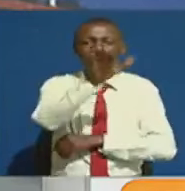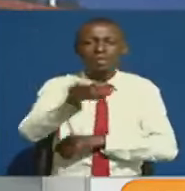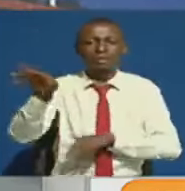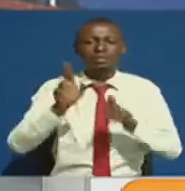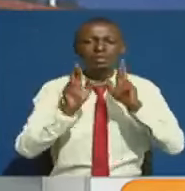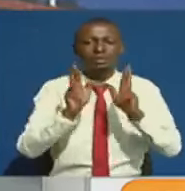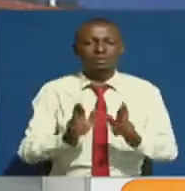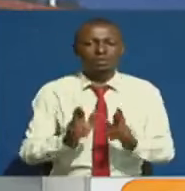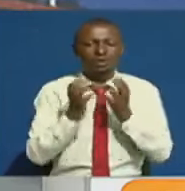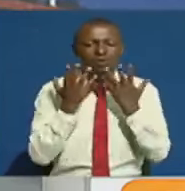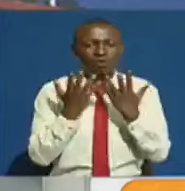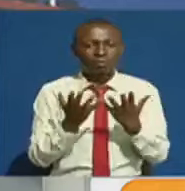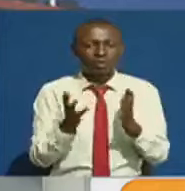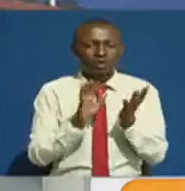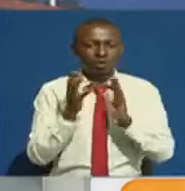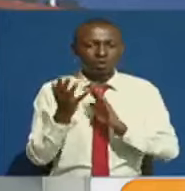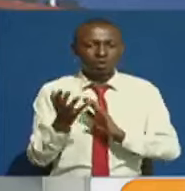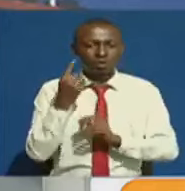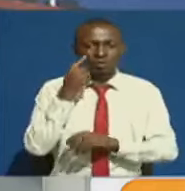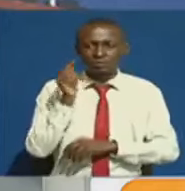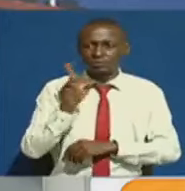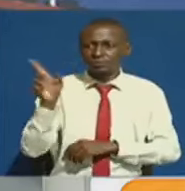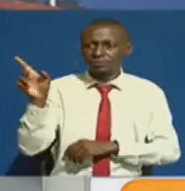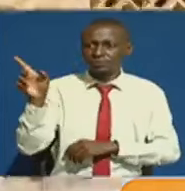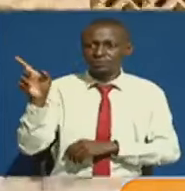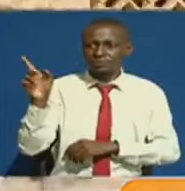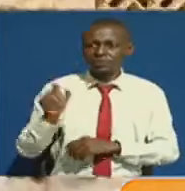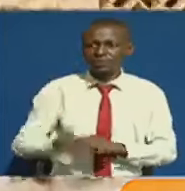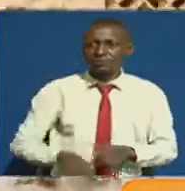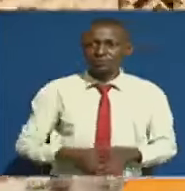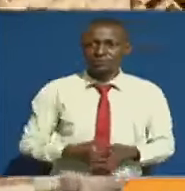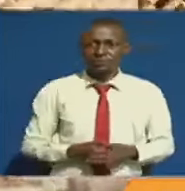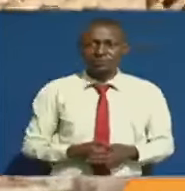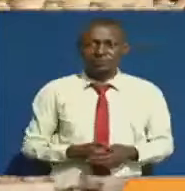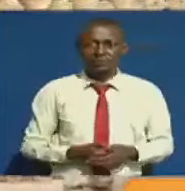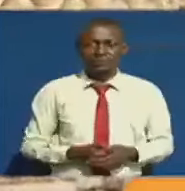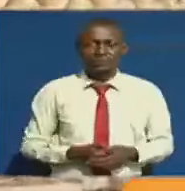latest on the Finance Bill 2024. Long